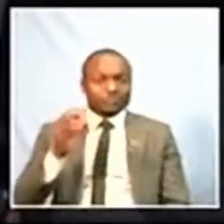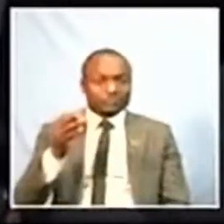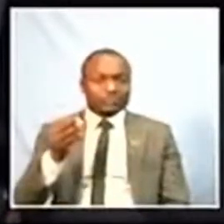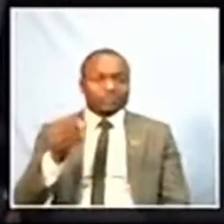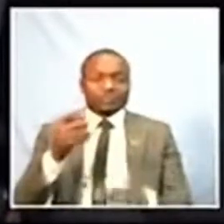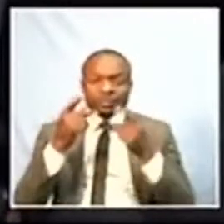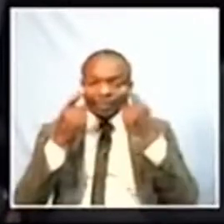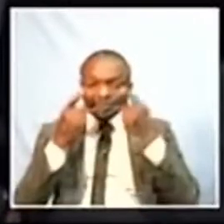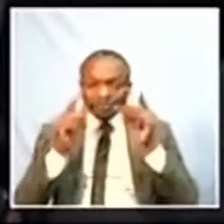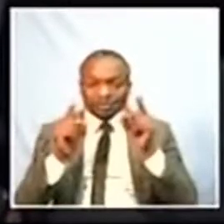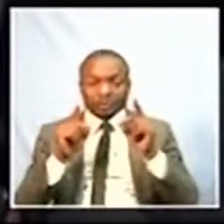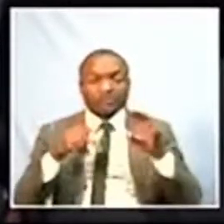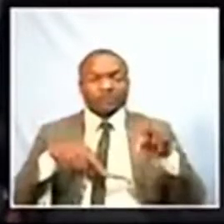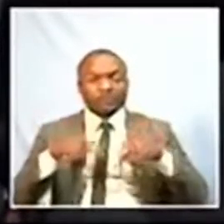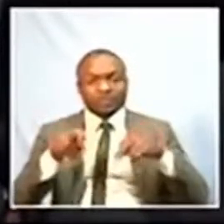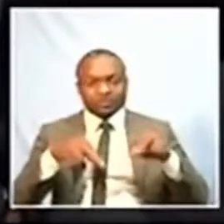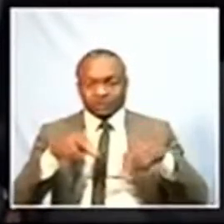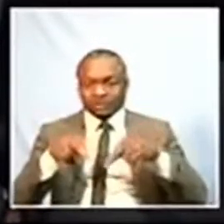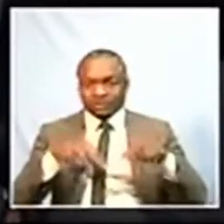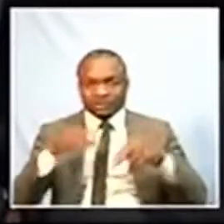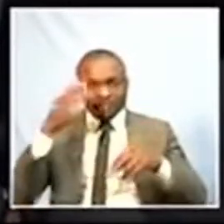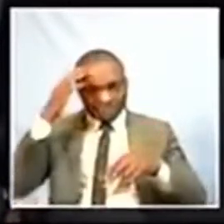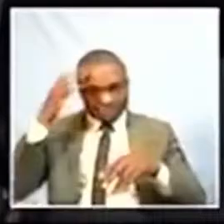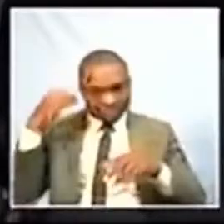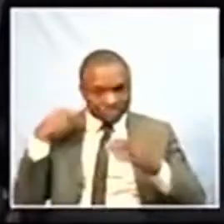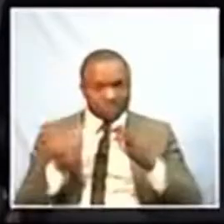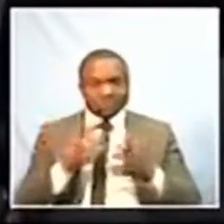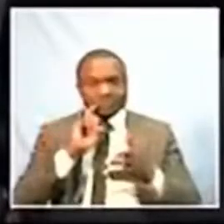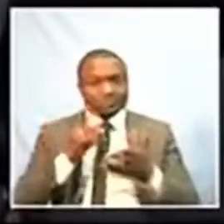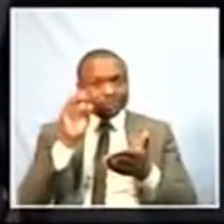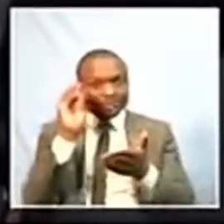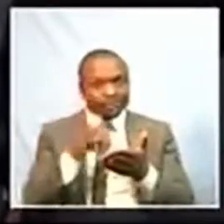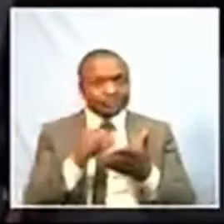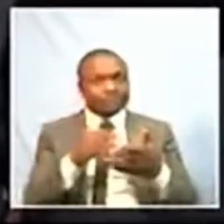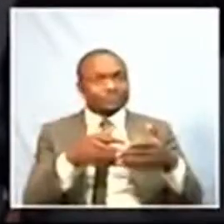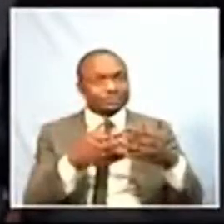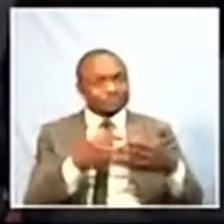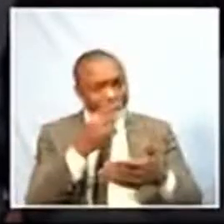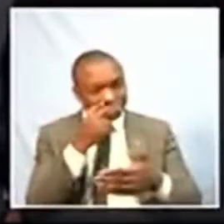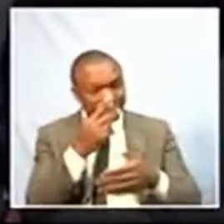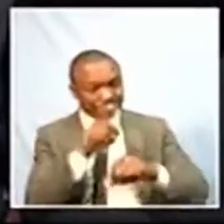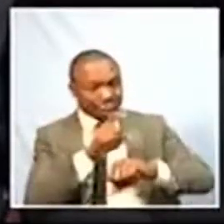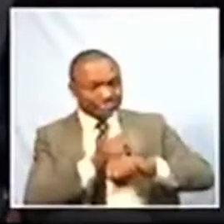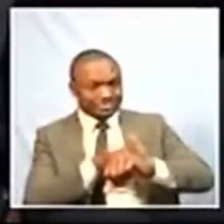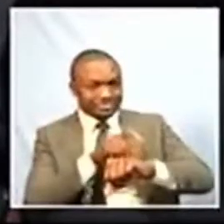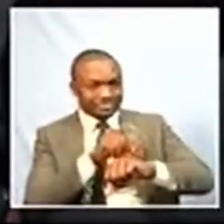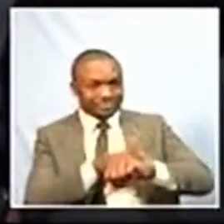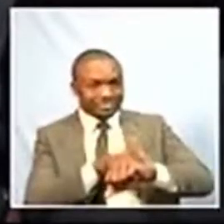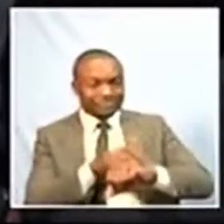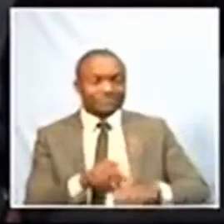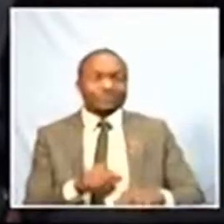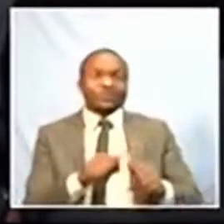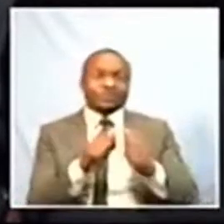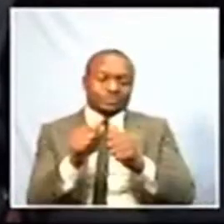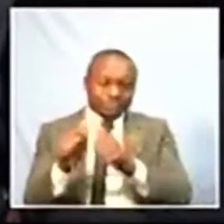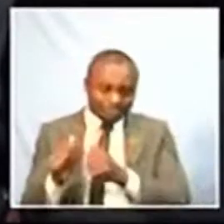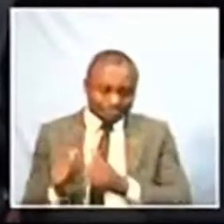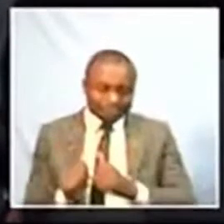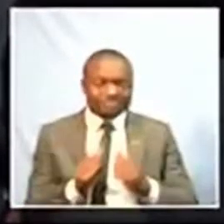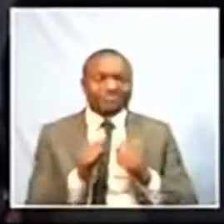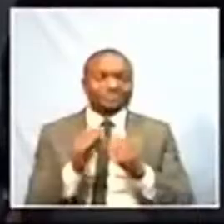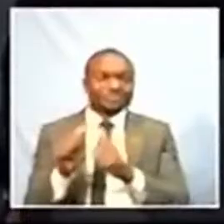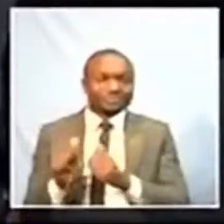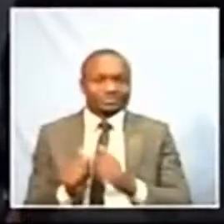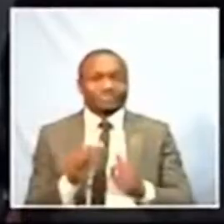relations officer, that they have to document the project. So we looked at the time of the activity, that